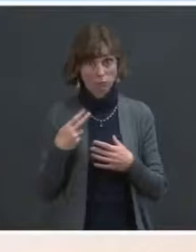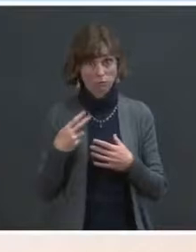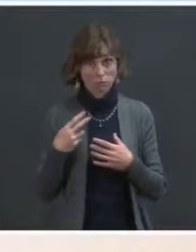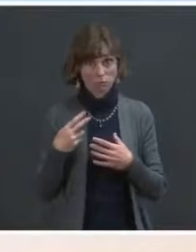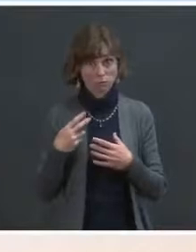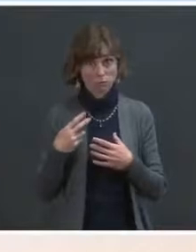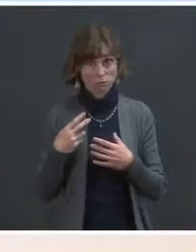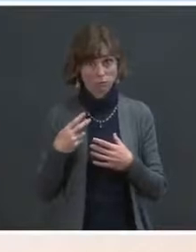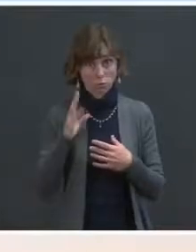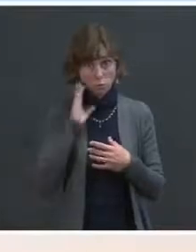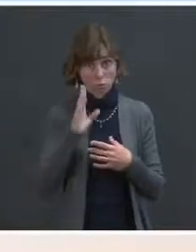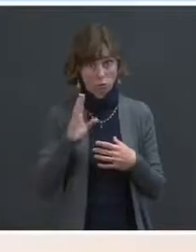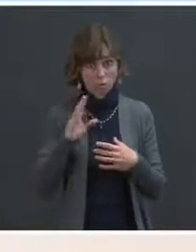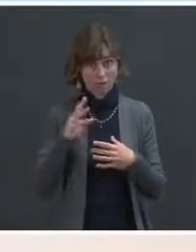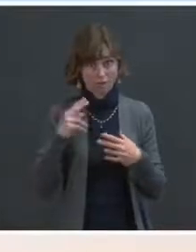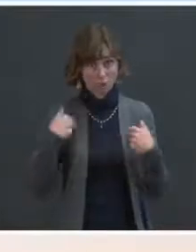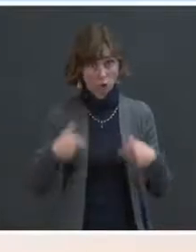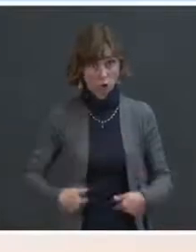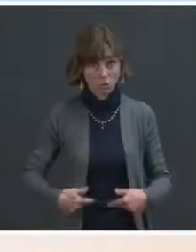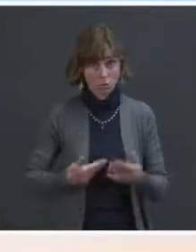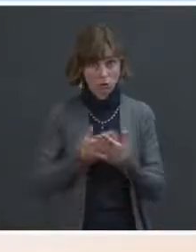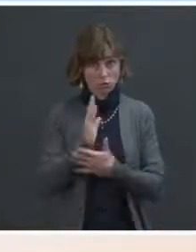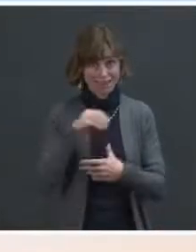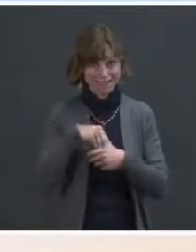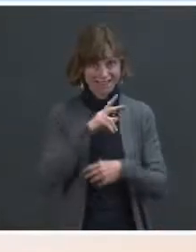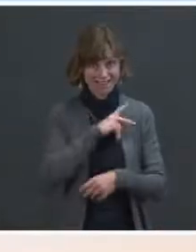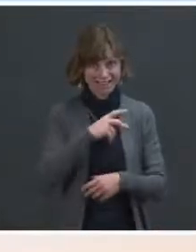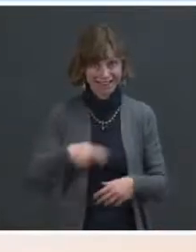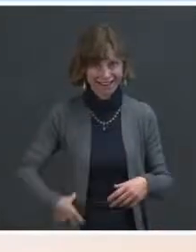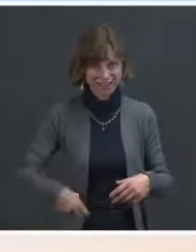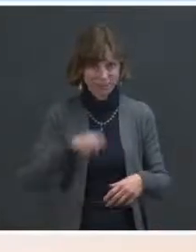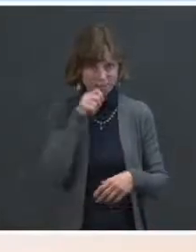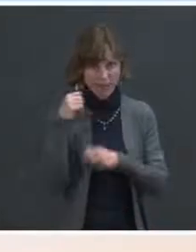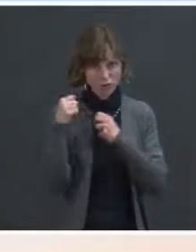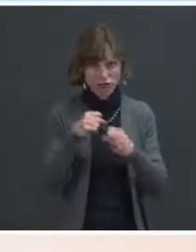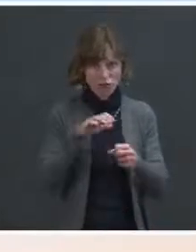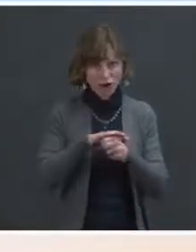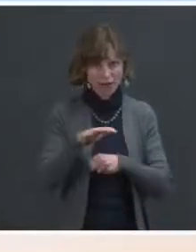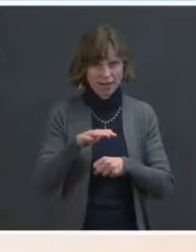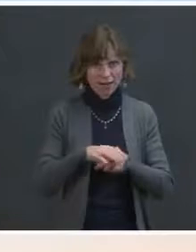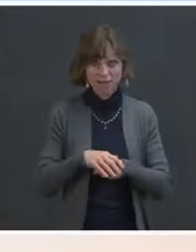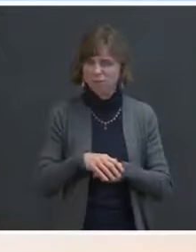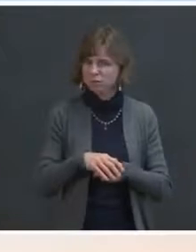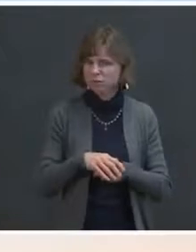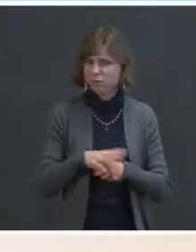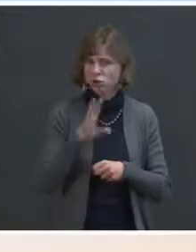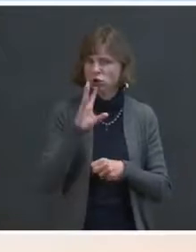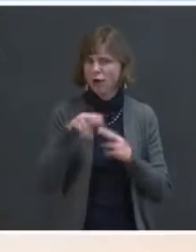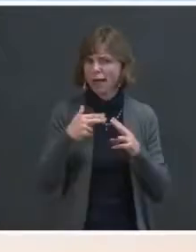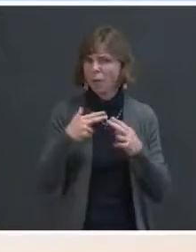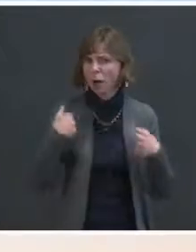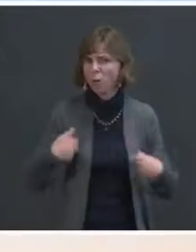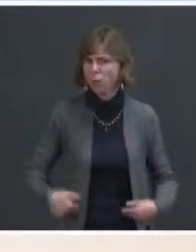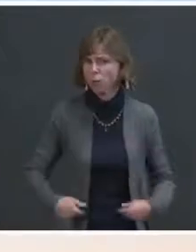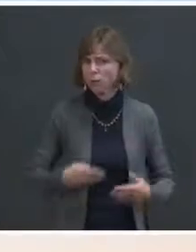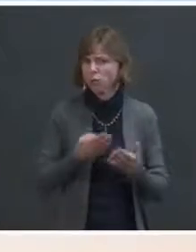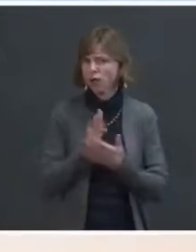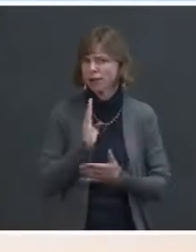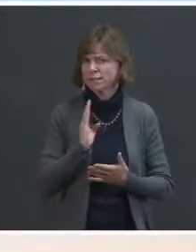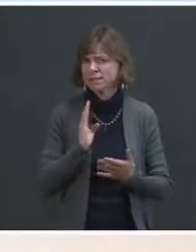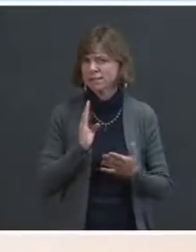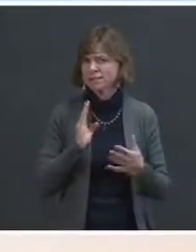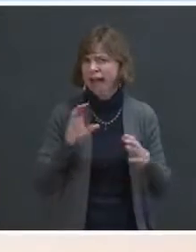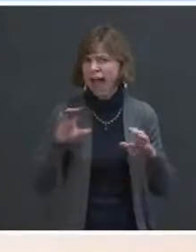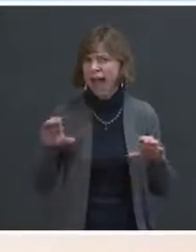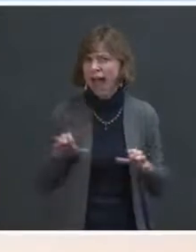the human rights abuse in the kingdom is not strong enough? You were referring to a human rights a human rights activist